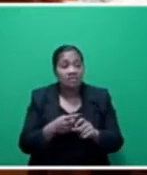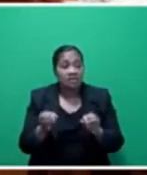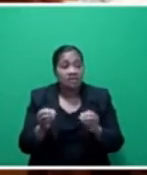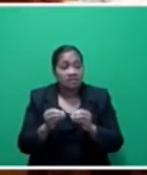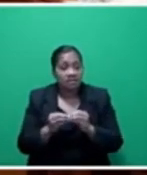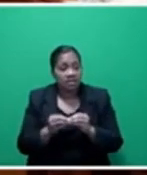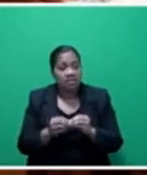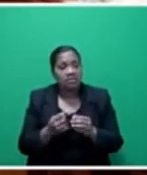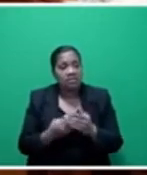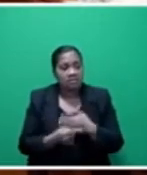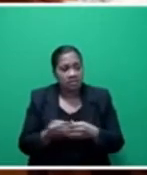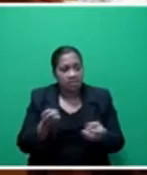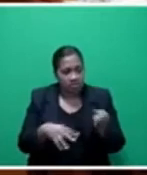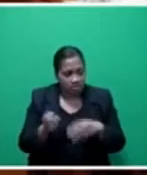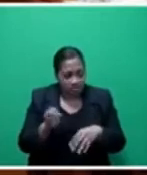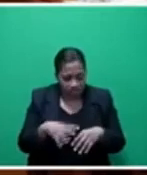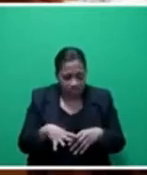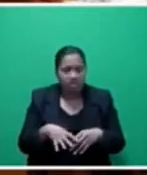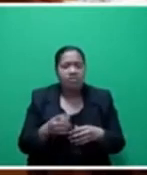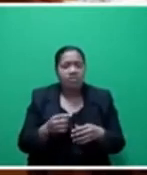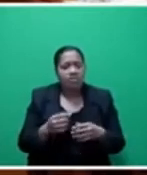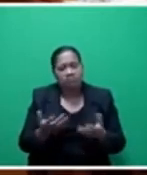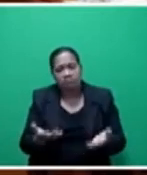to contribute an average of